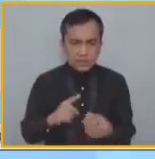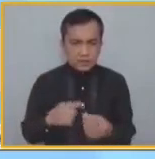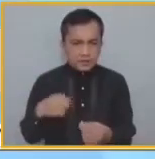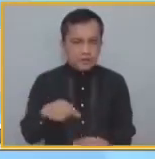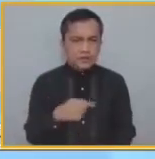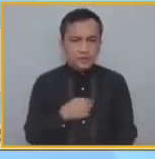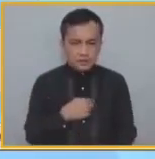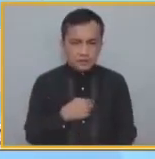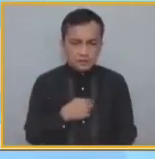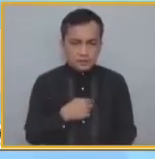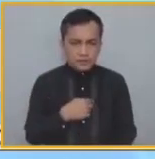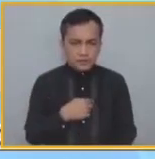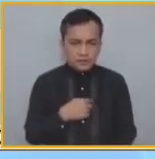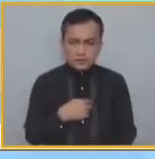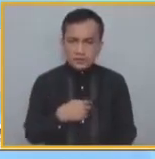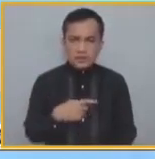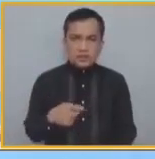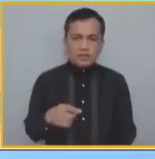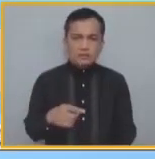unshakable